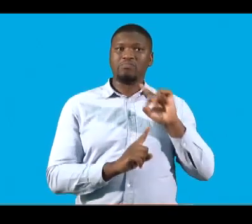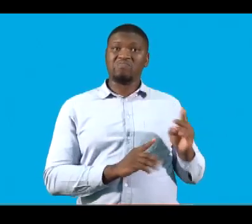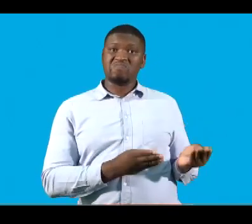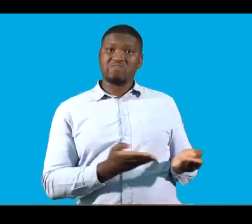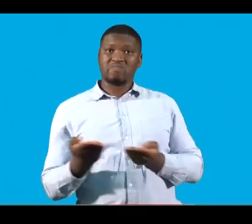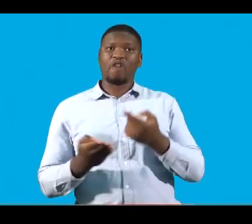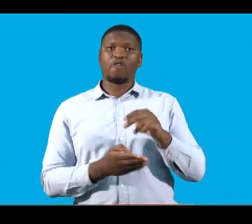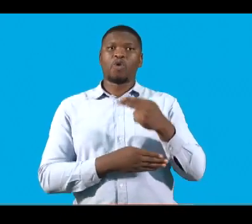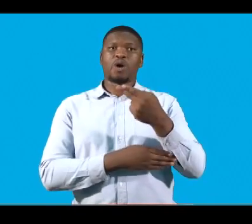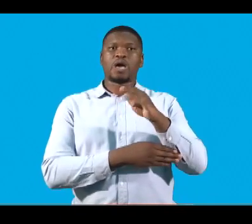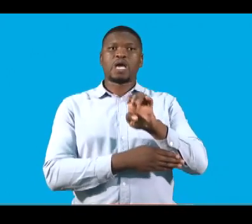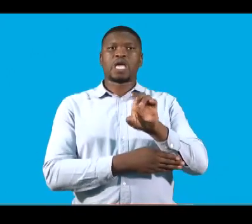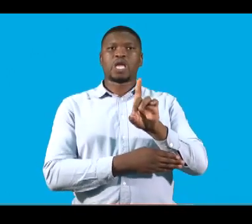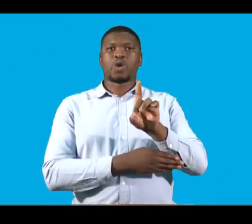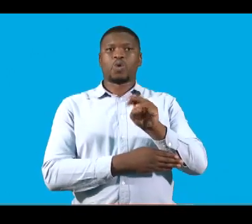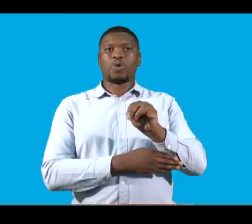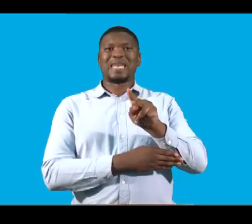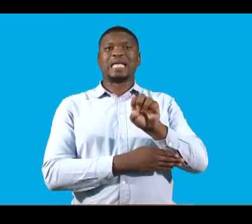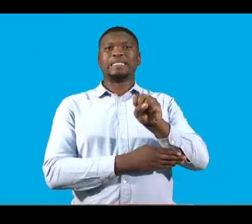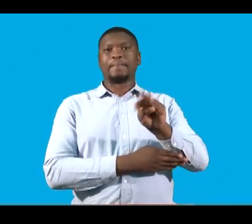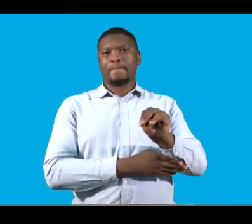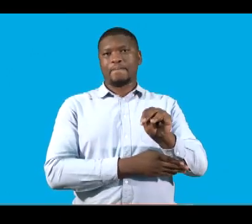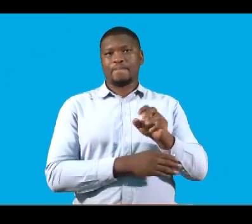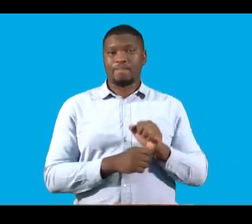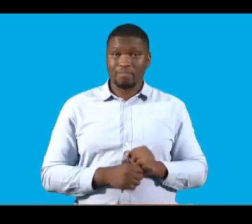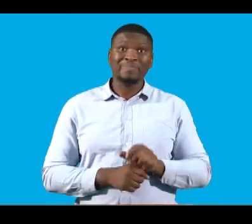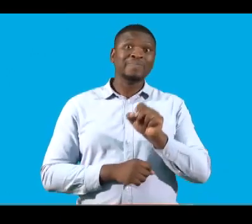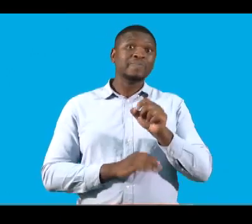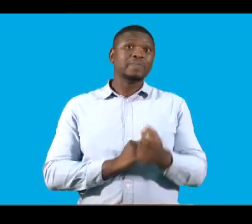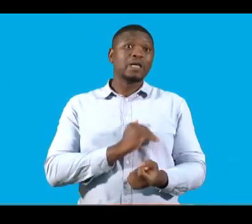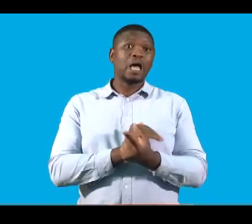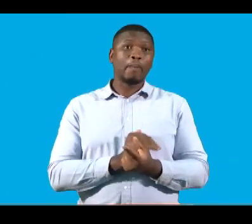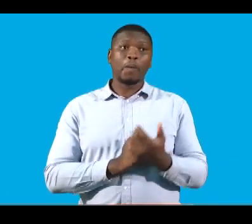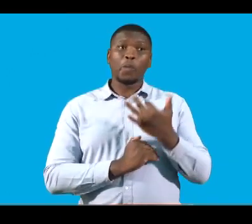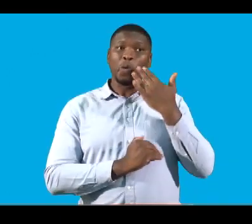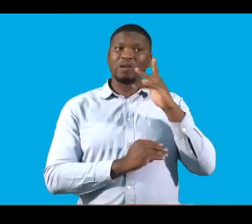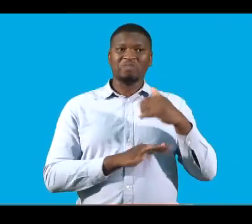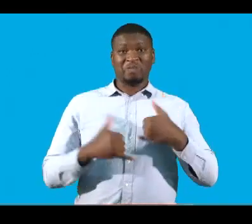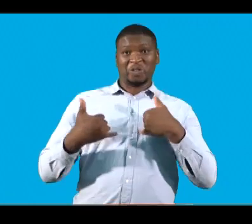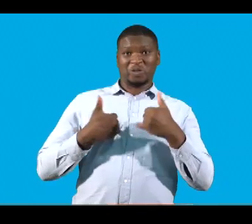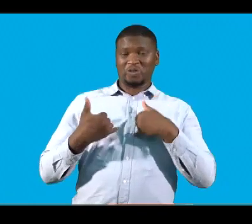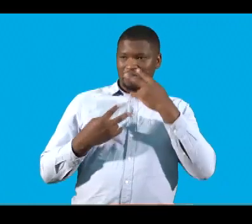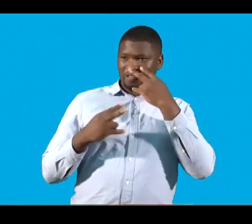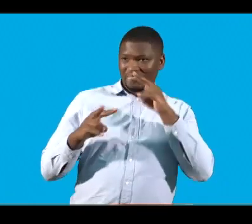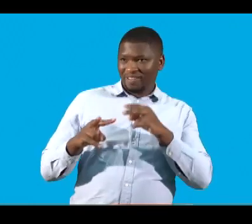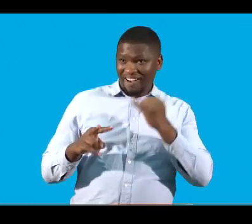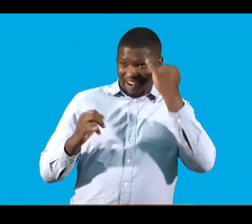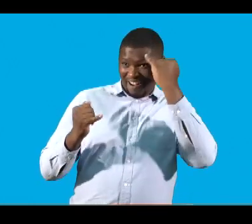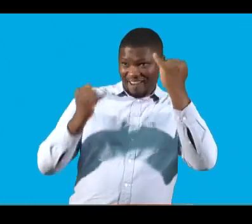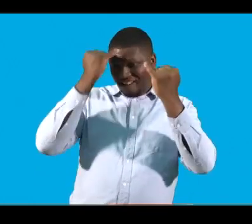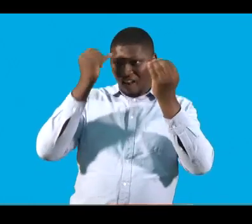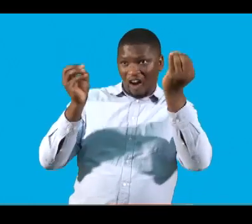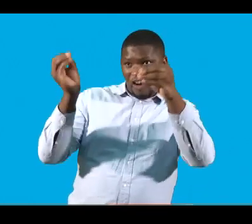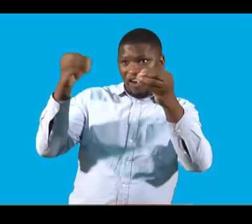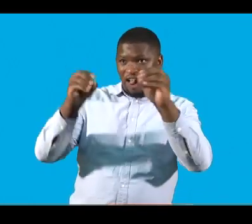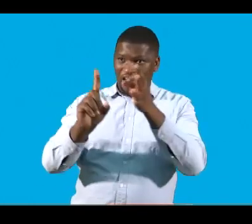once introducing him to hedonism. So once again, we have an explanation. This is evident when he takes pleasure in seeing